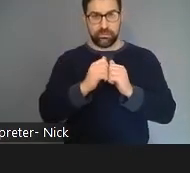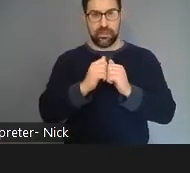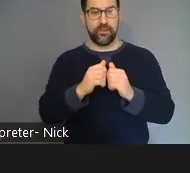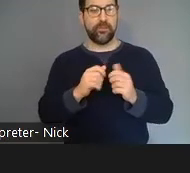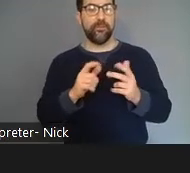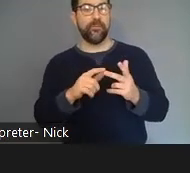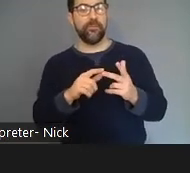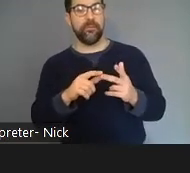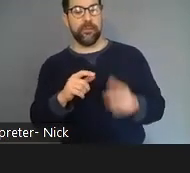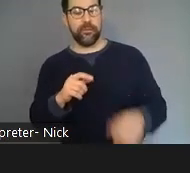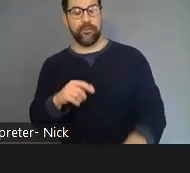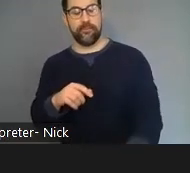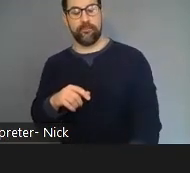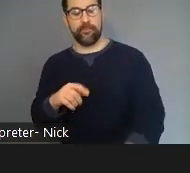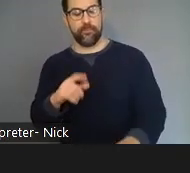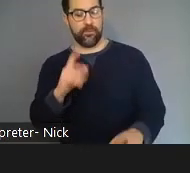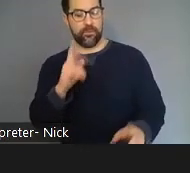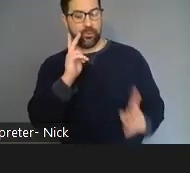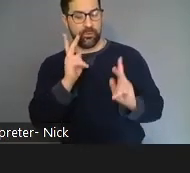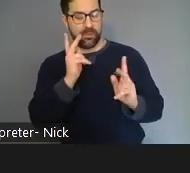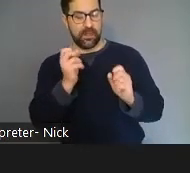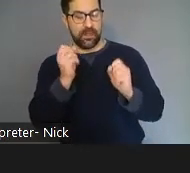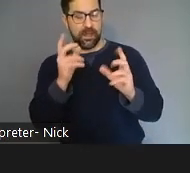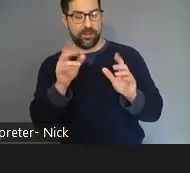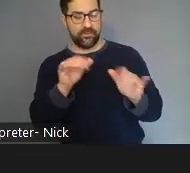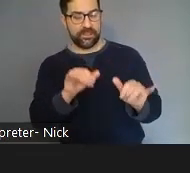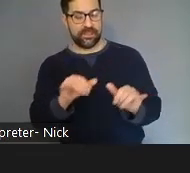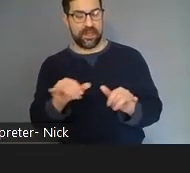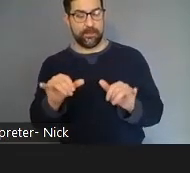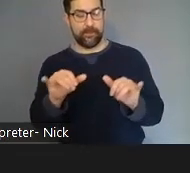also we're seeing a lot of the same